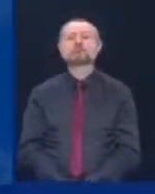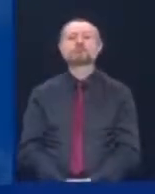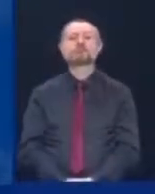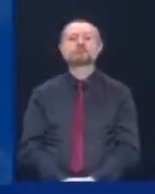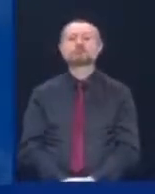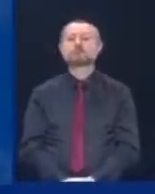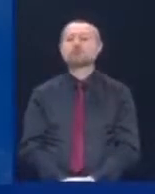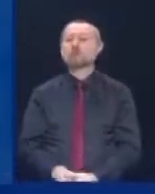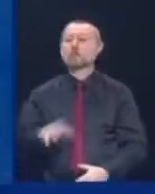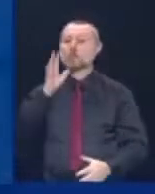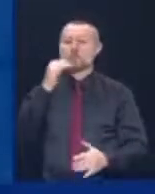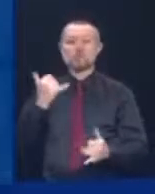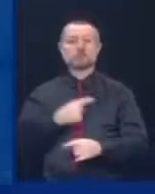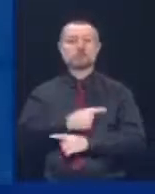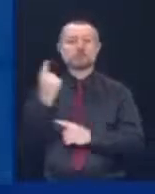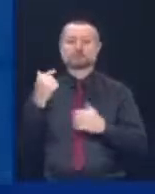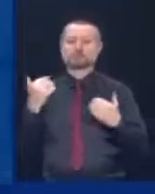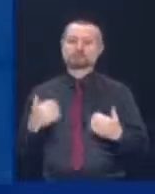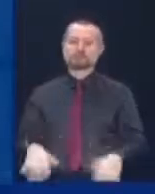dangerous times that we're in.